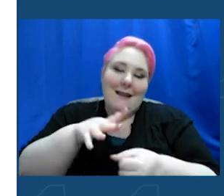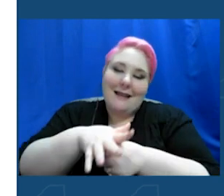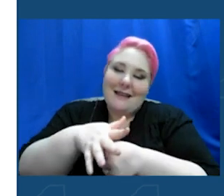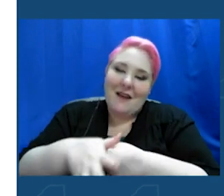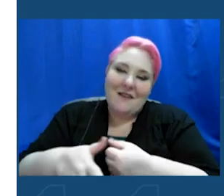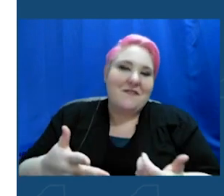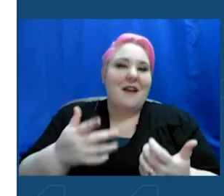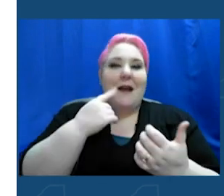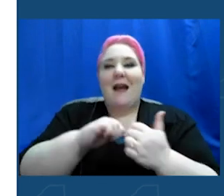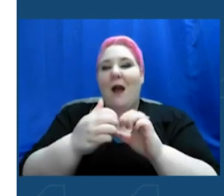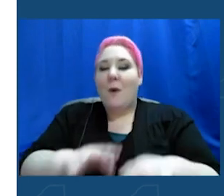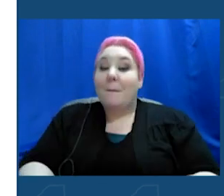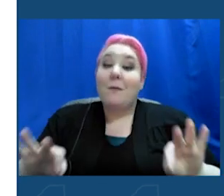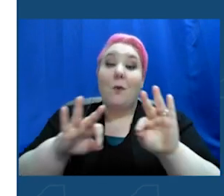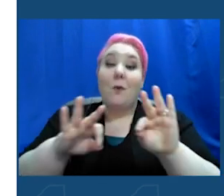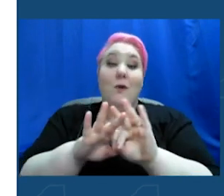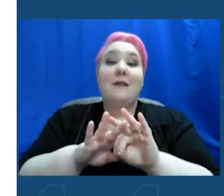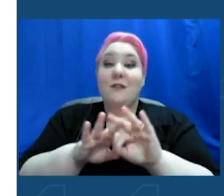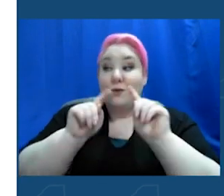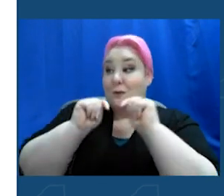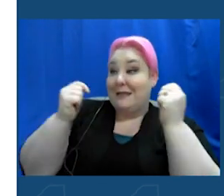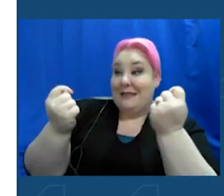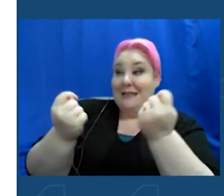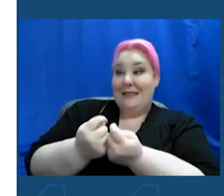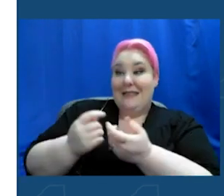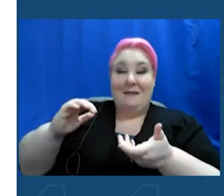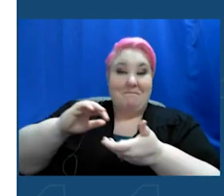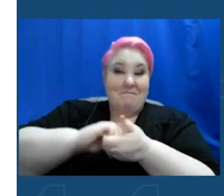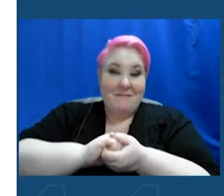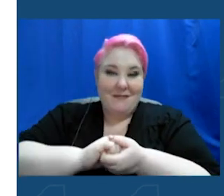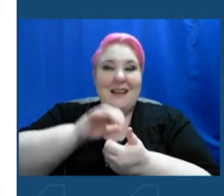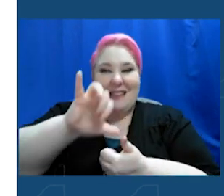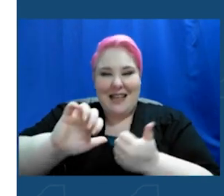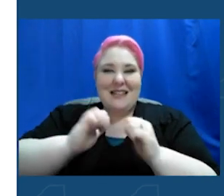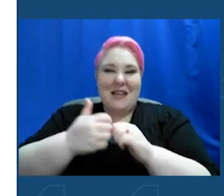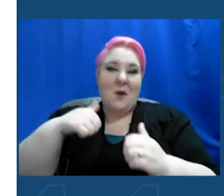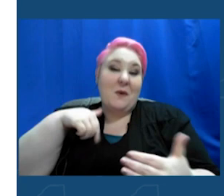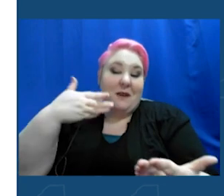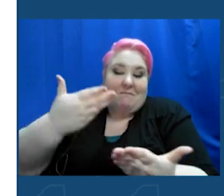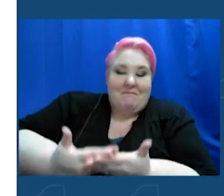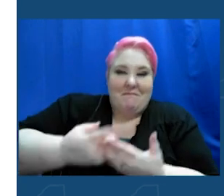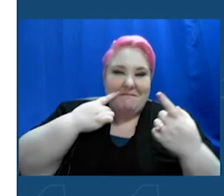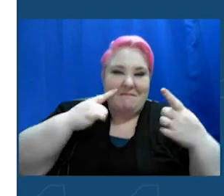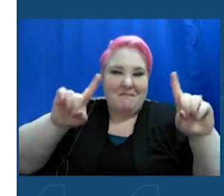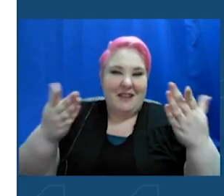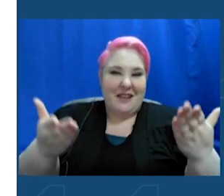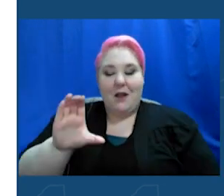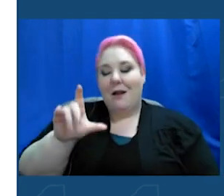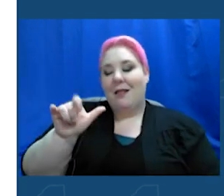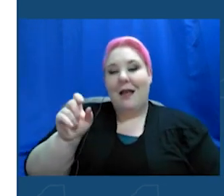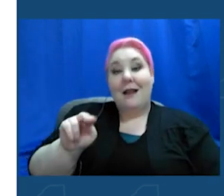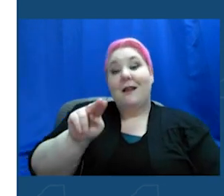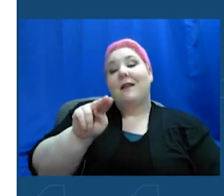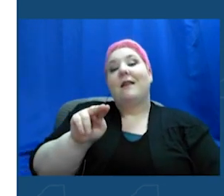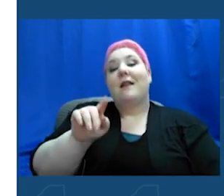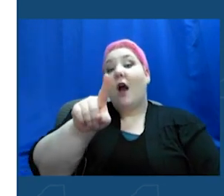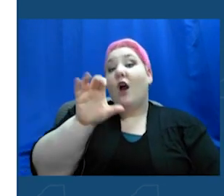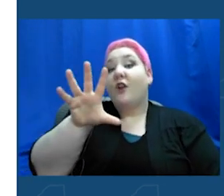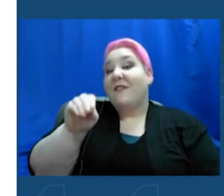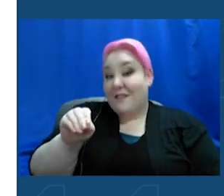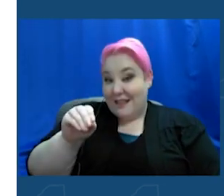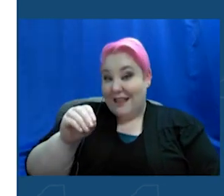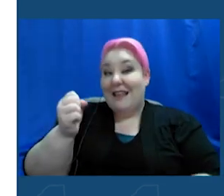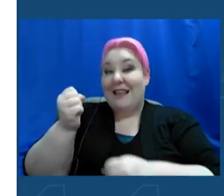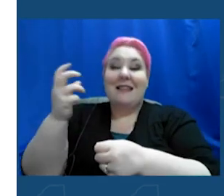to work as a team. That's where we've got where we are. Clayton is celebrating its 150th anniversary.